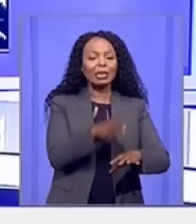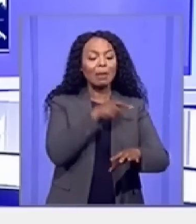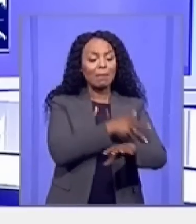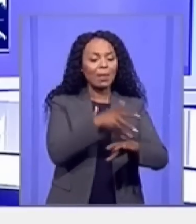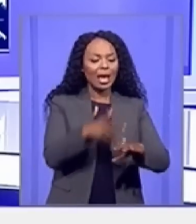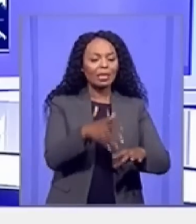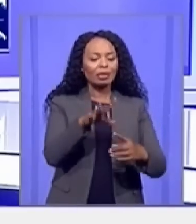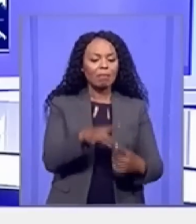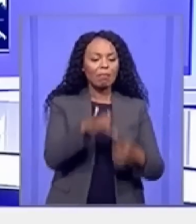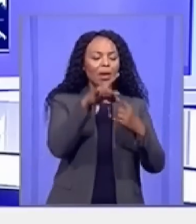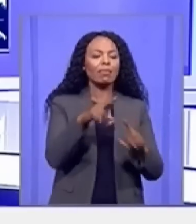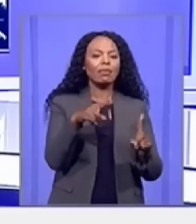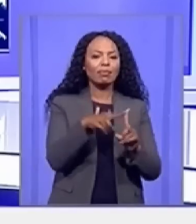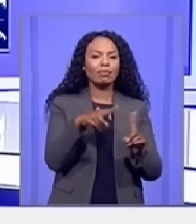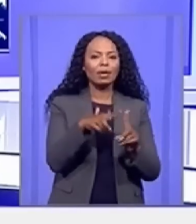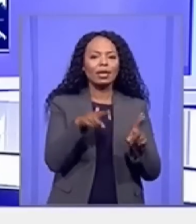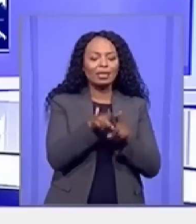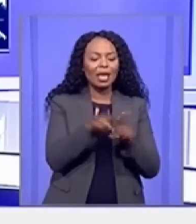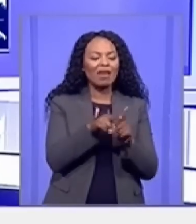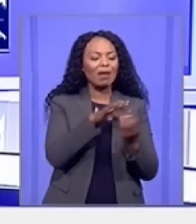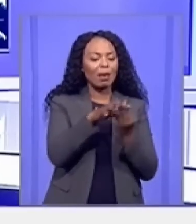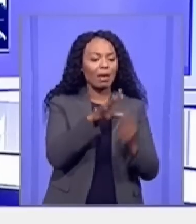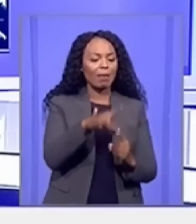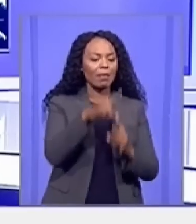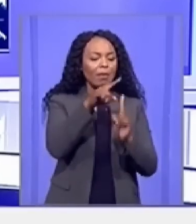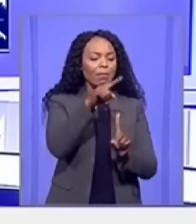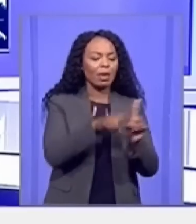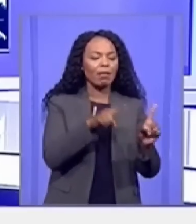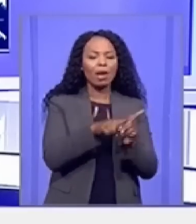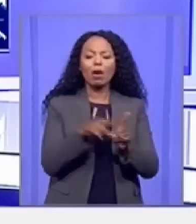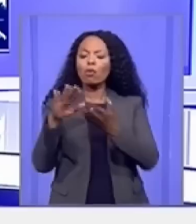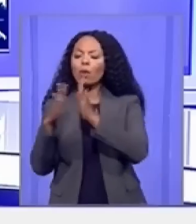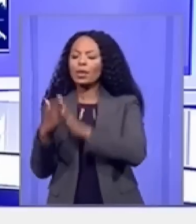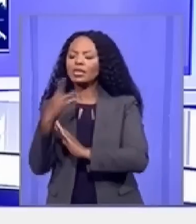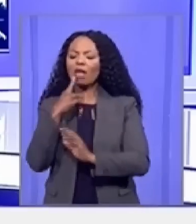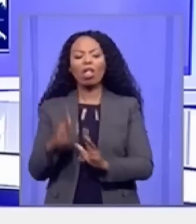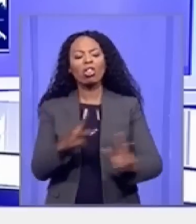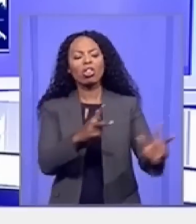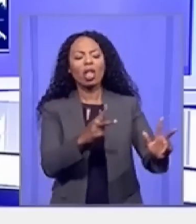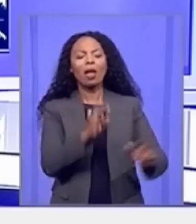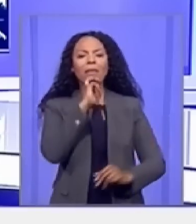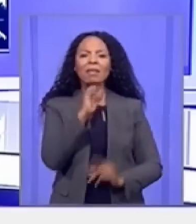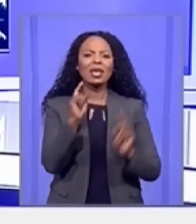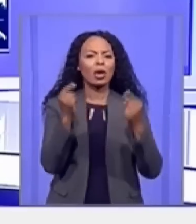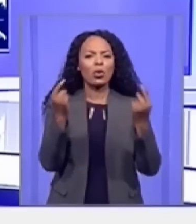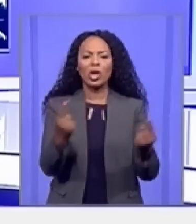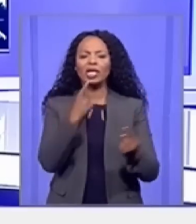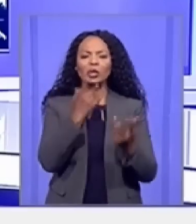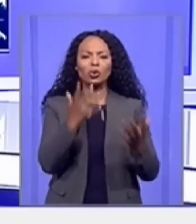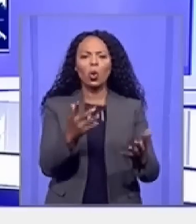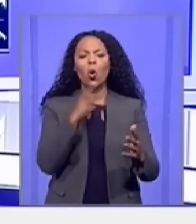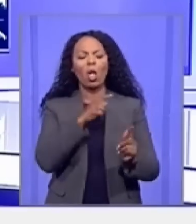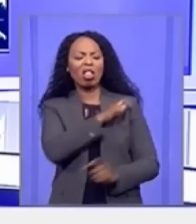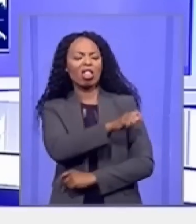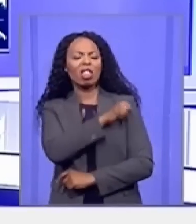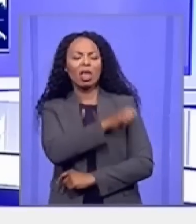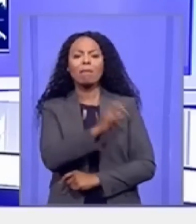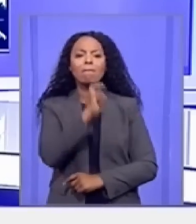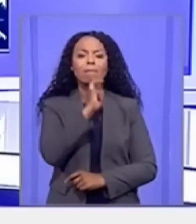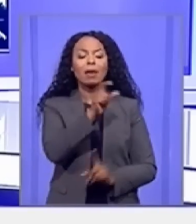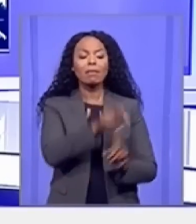setjhaba ha sena tokelo le ka letsatsi la le leng ya hore se ka furalla morena kapa se ka tella morena